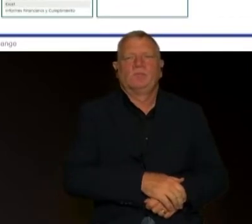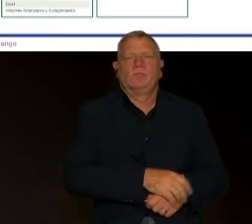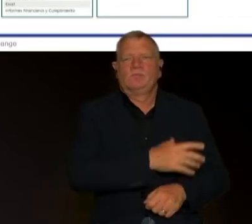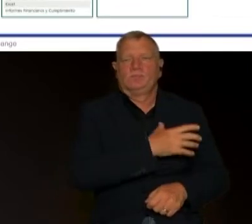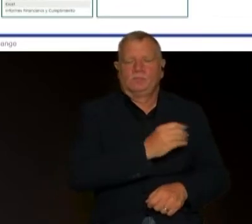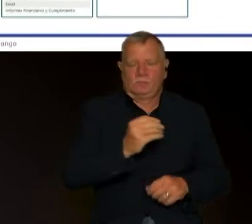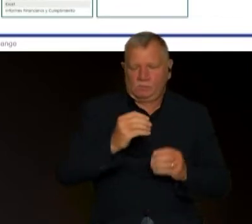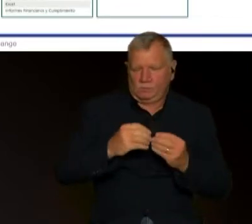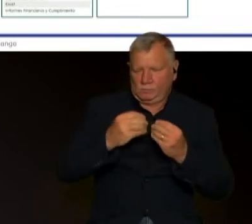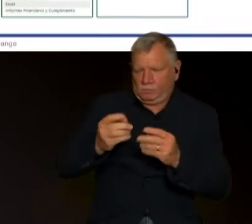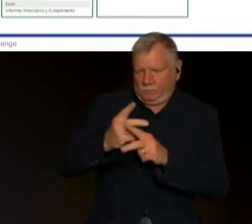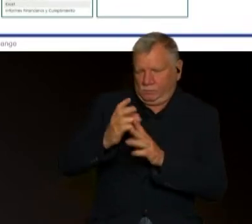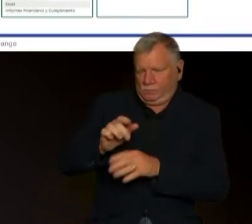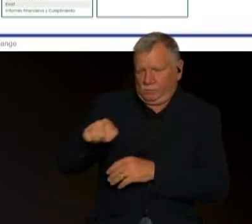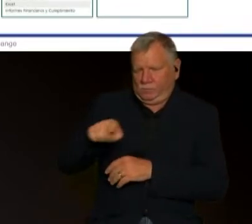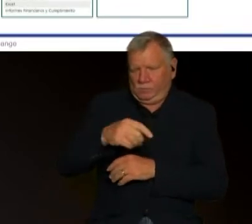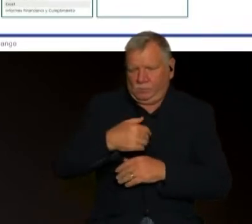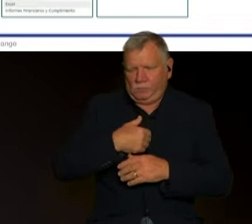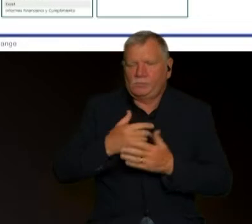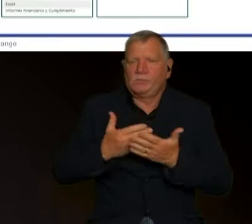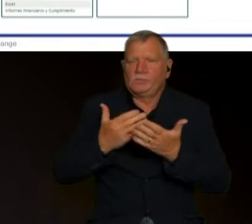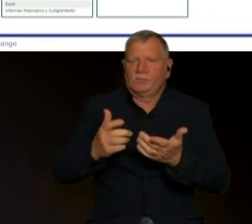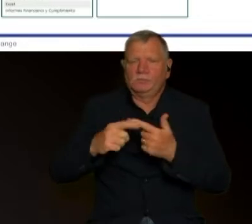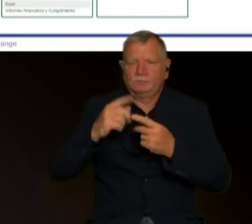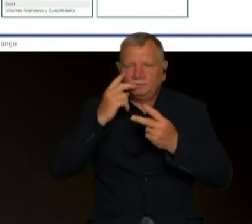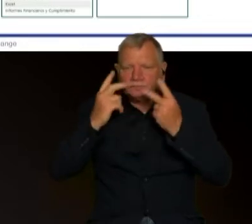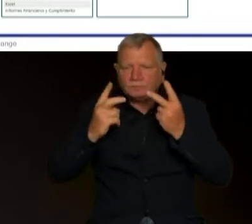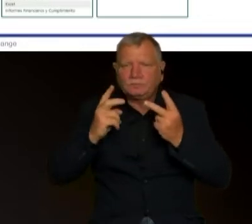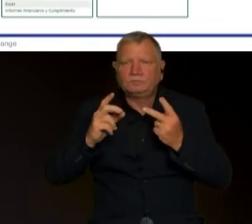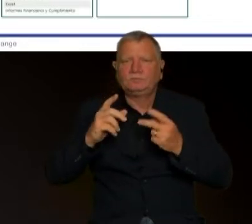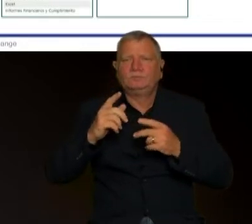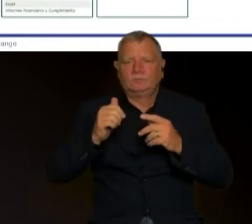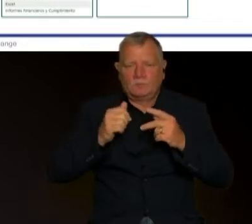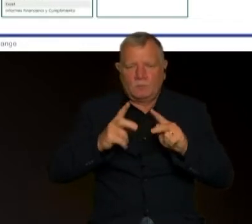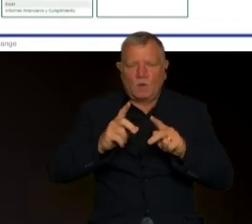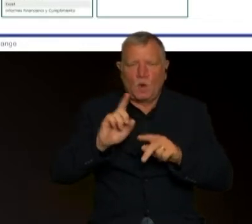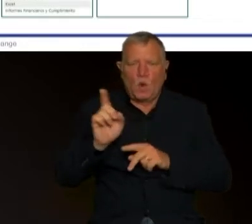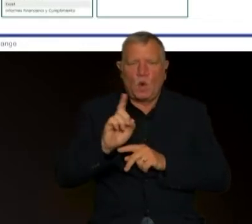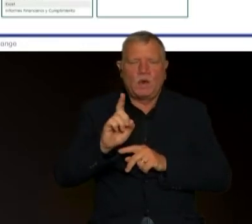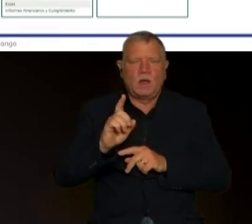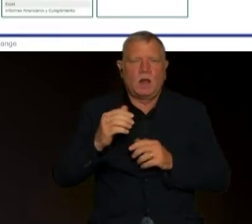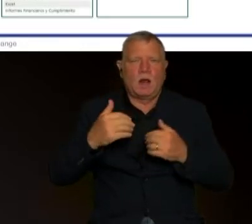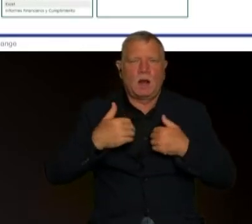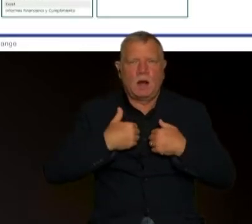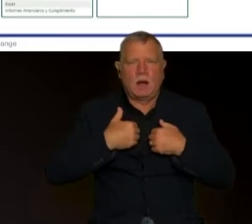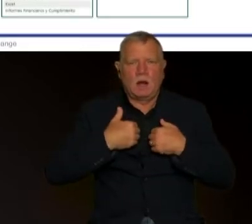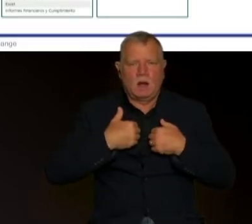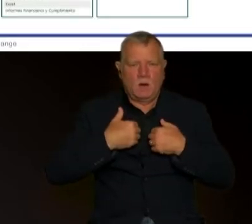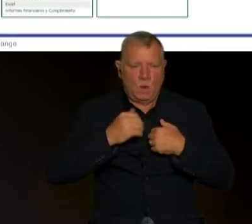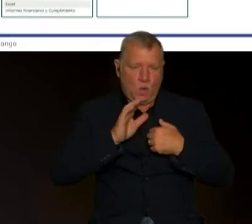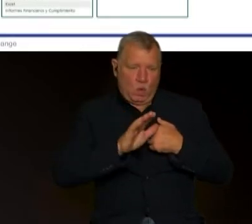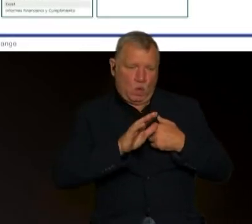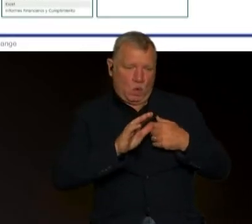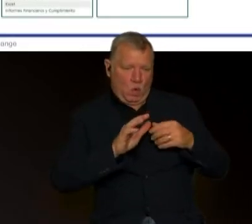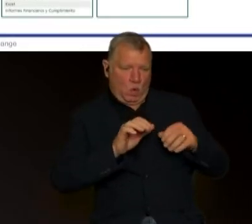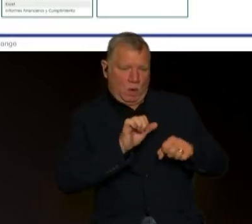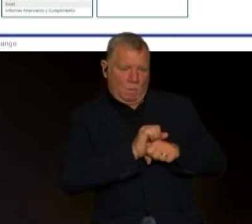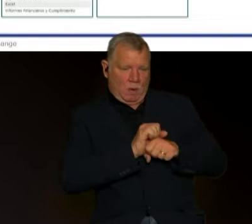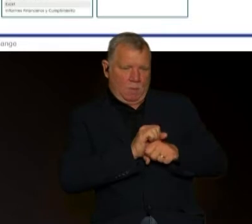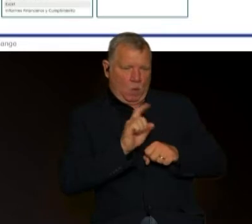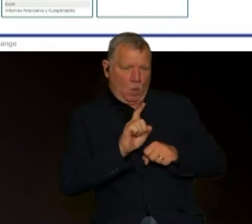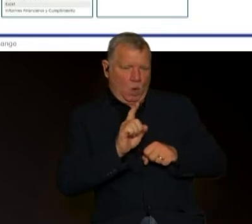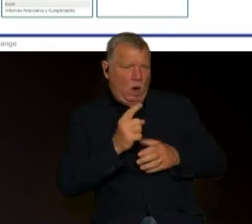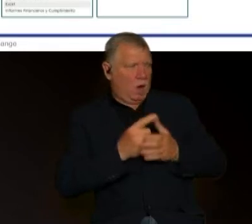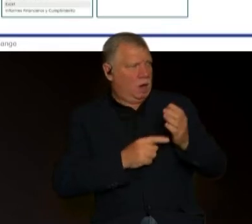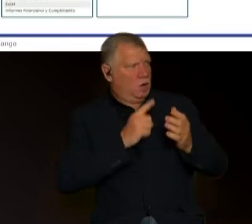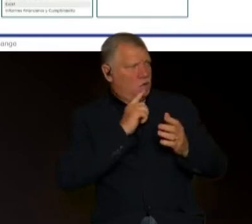capital. Here we have the dashboard given to each supervisor, which allows them to see where the skills gaps